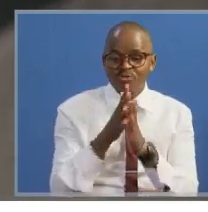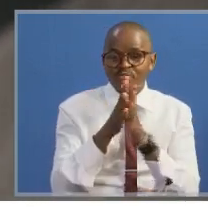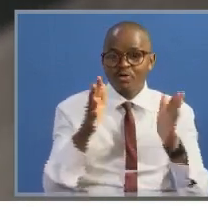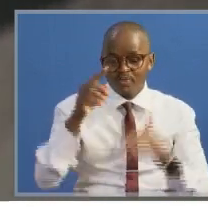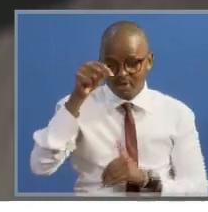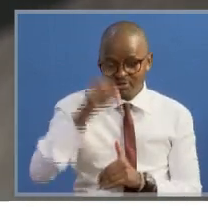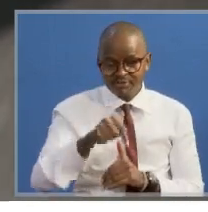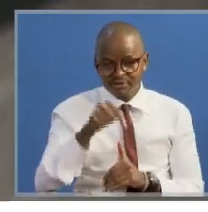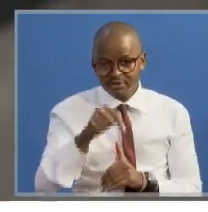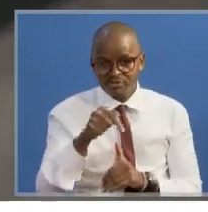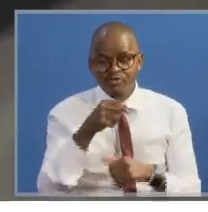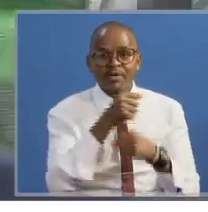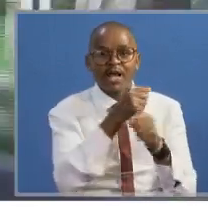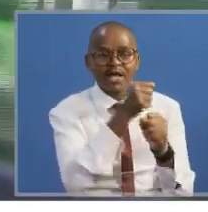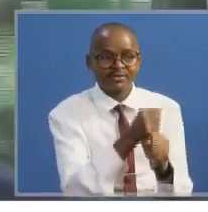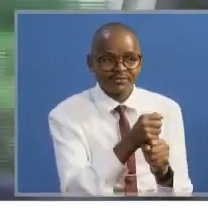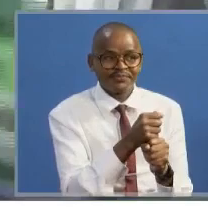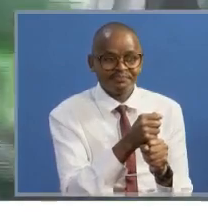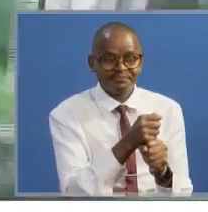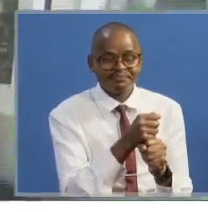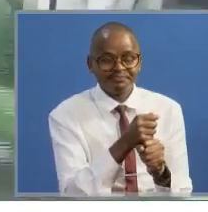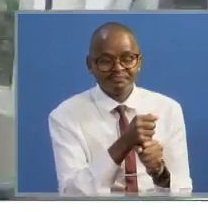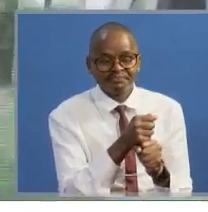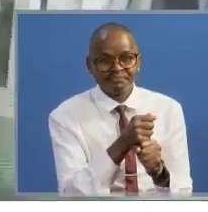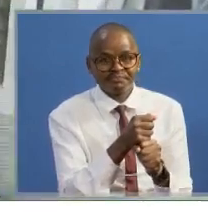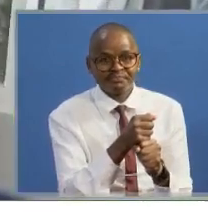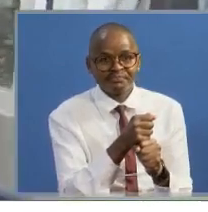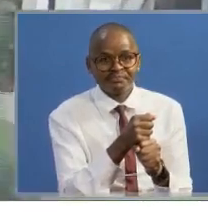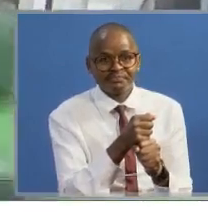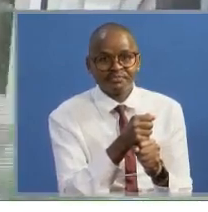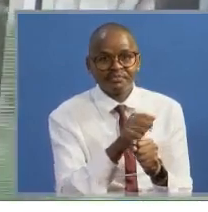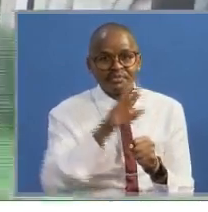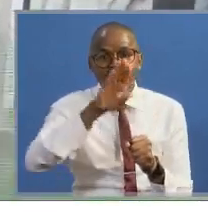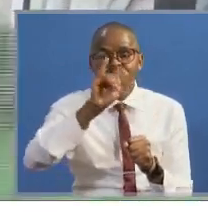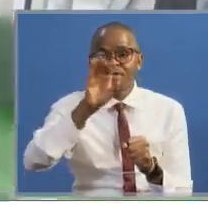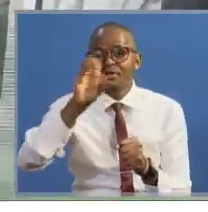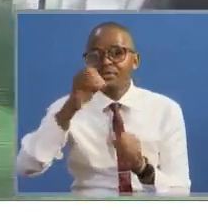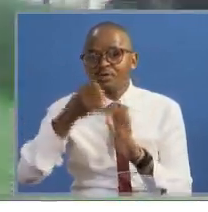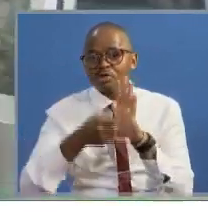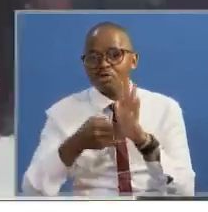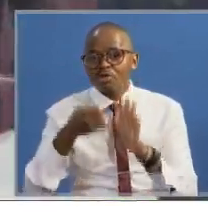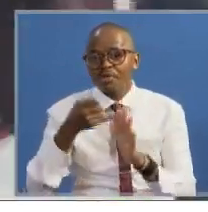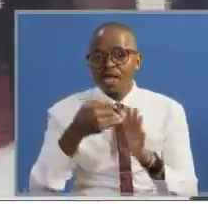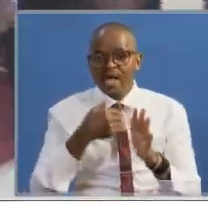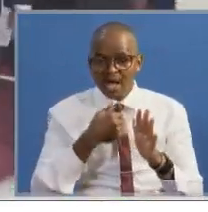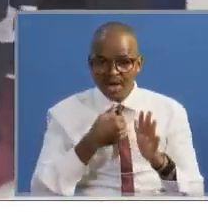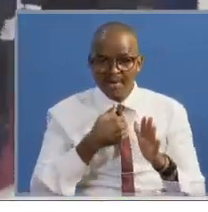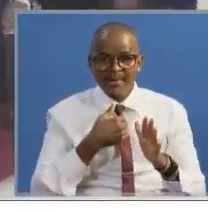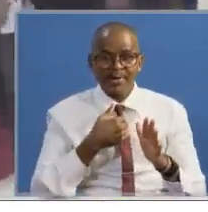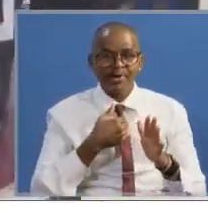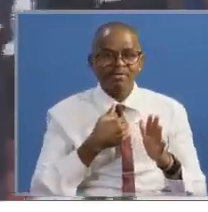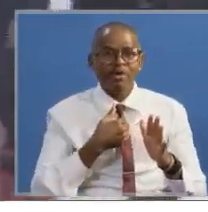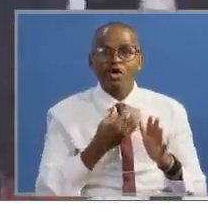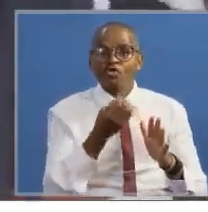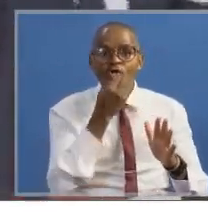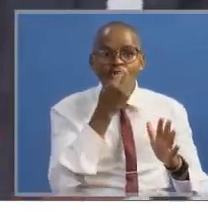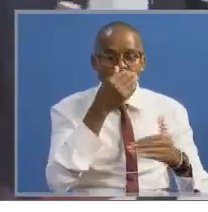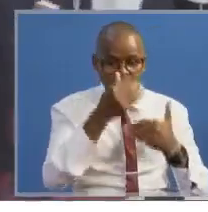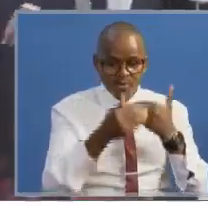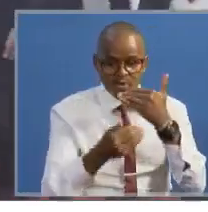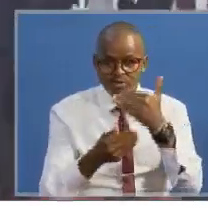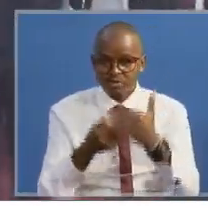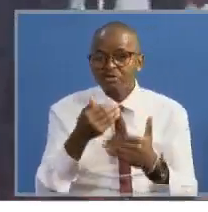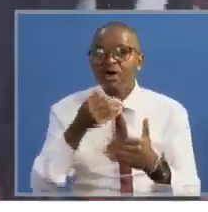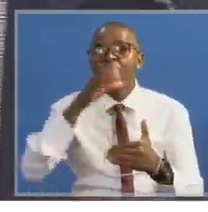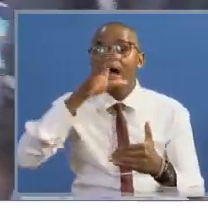leo kufanyika. The mega Bidco Industrial Park will host the company's beverage and food processing